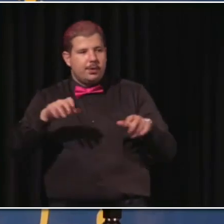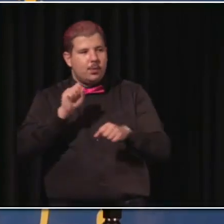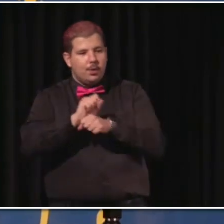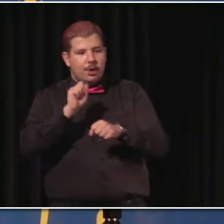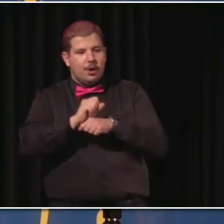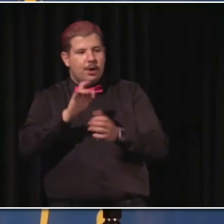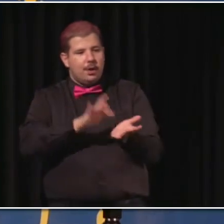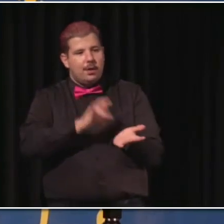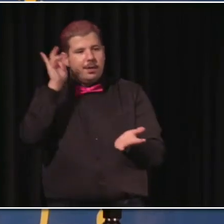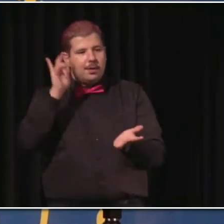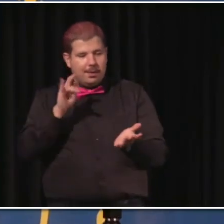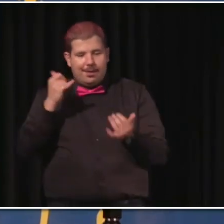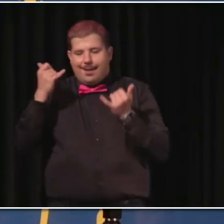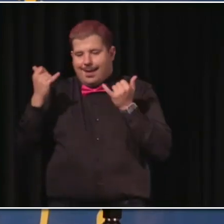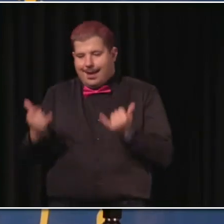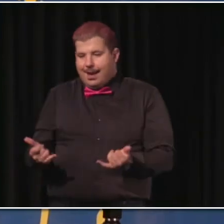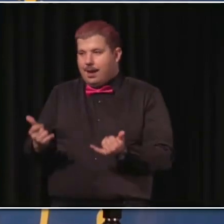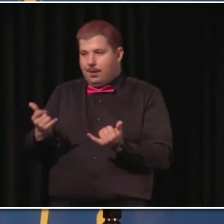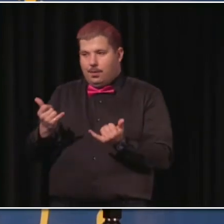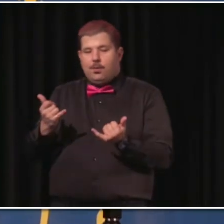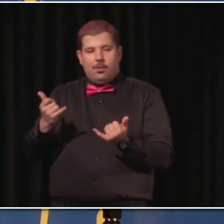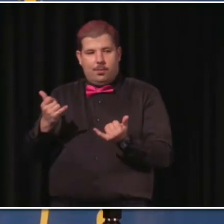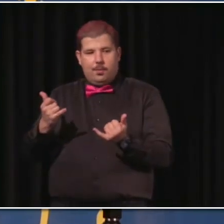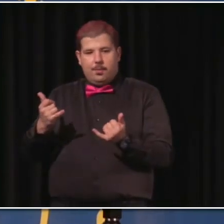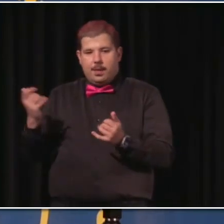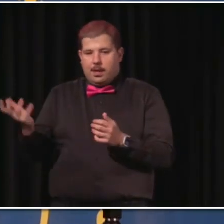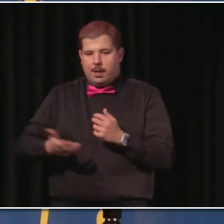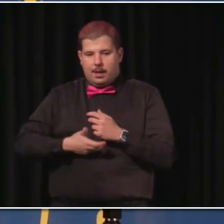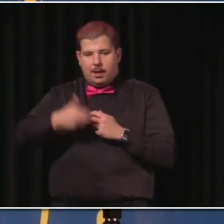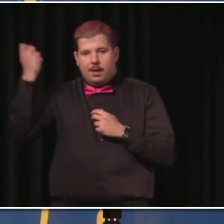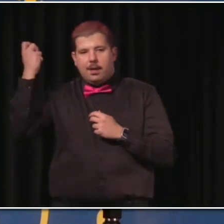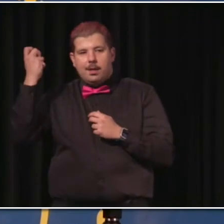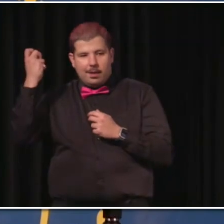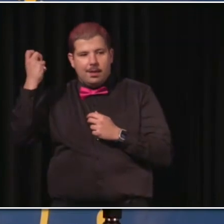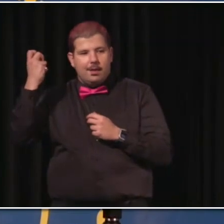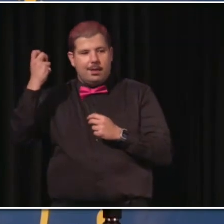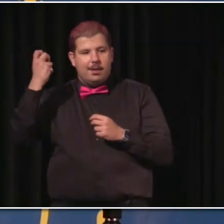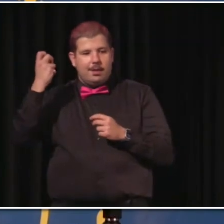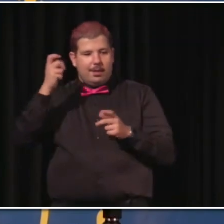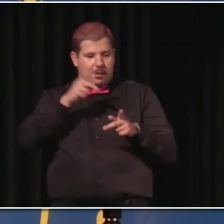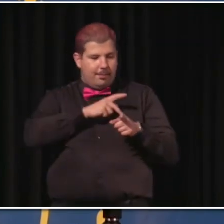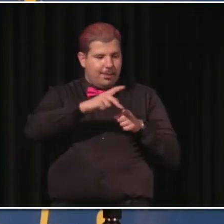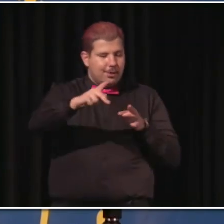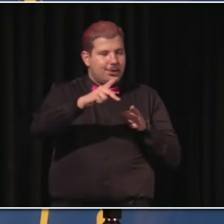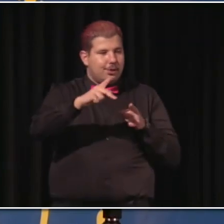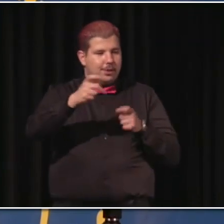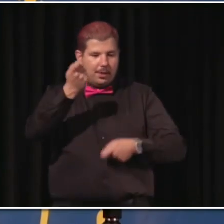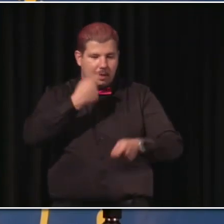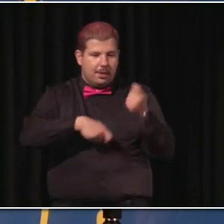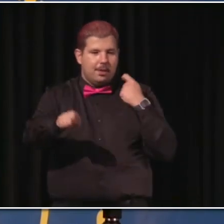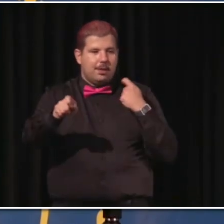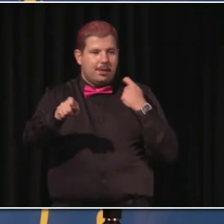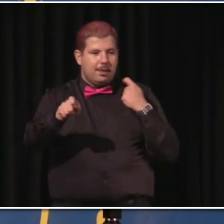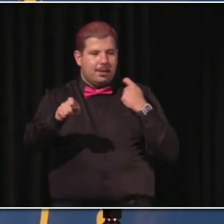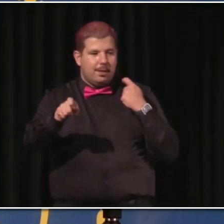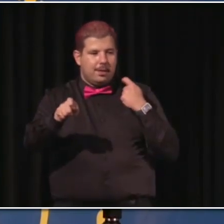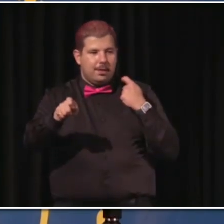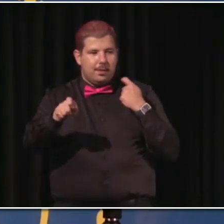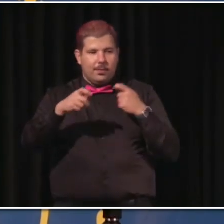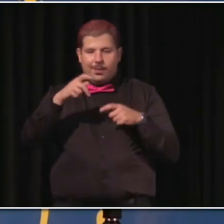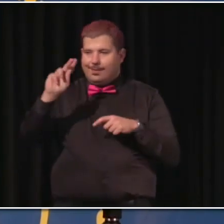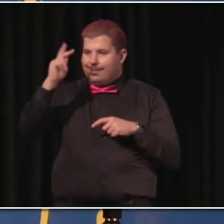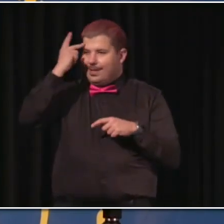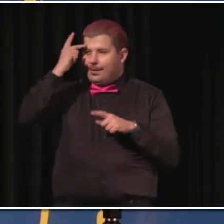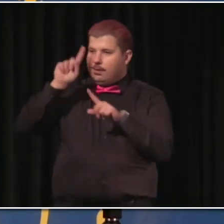exploitation are now being gutted. And the professionals are being replaced with